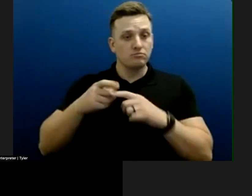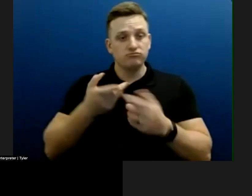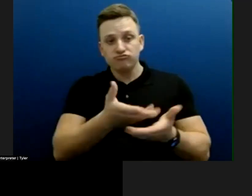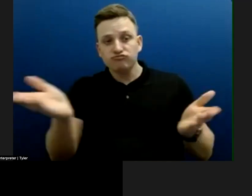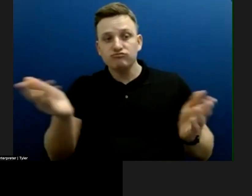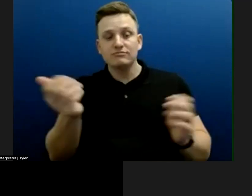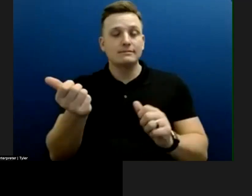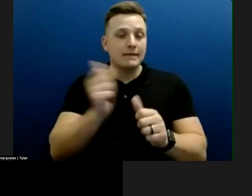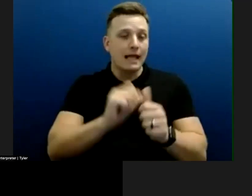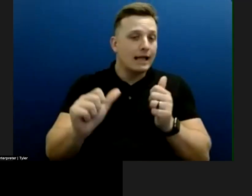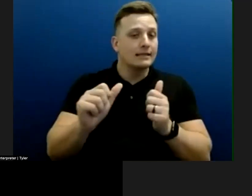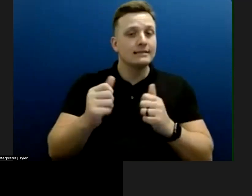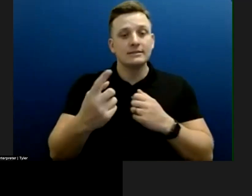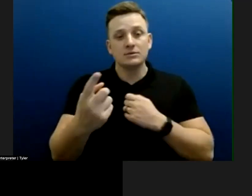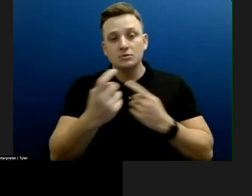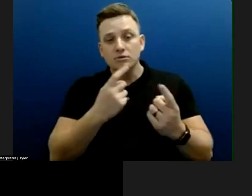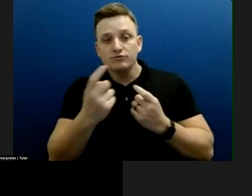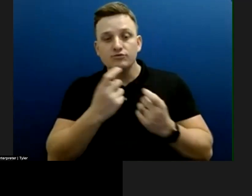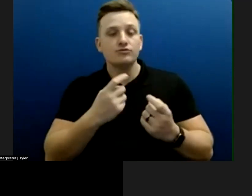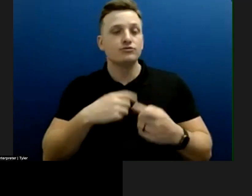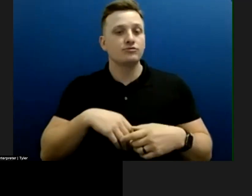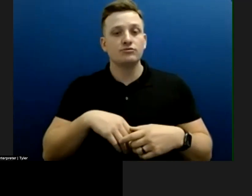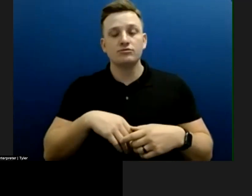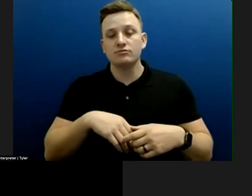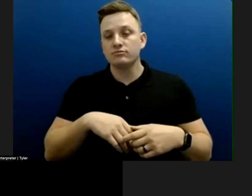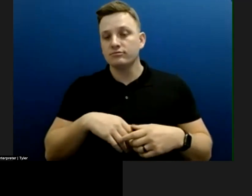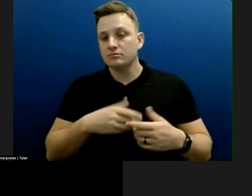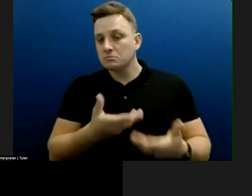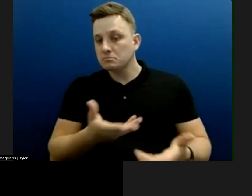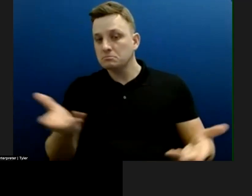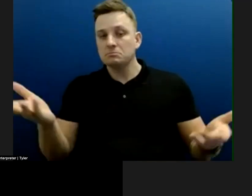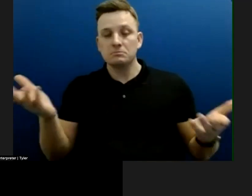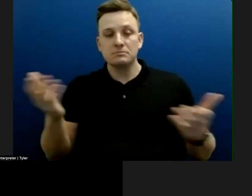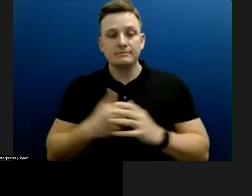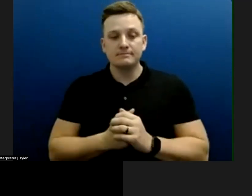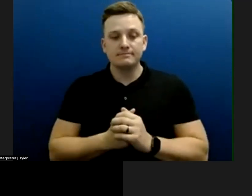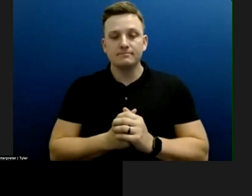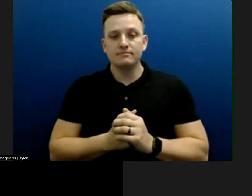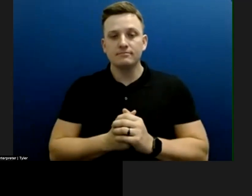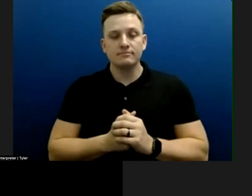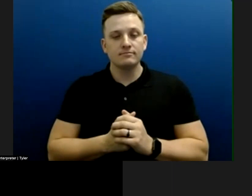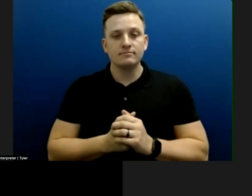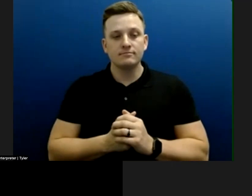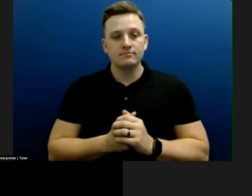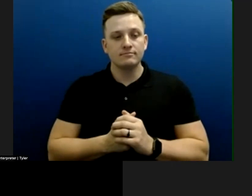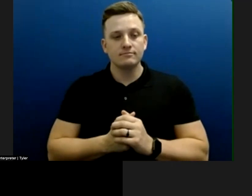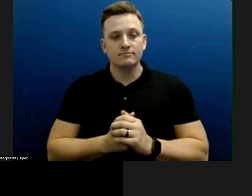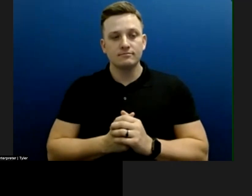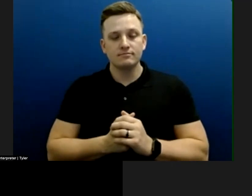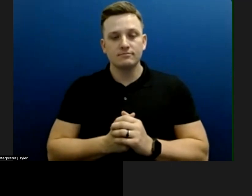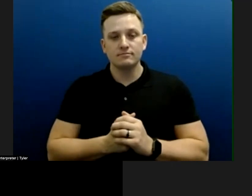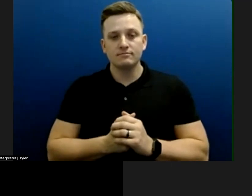any questions from anyone at this stage.